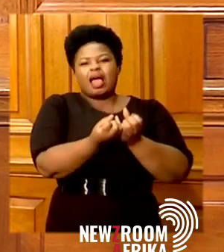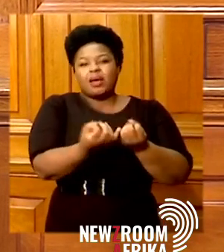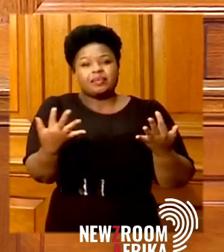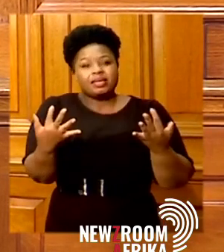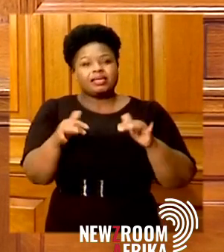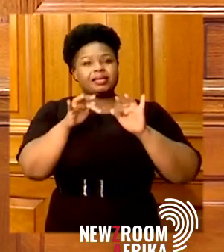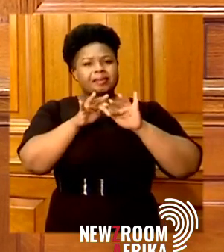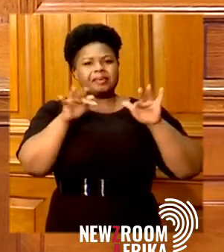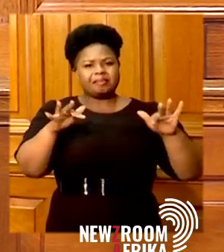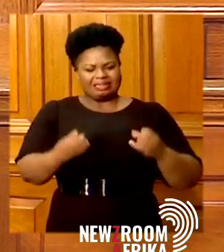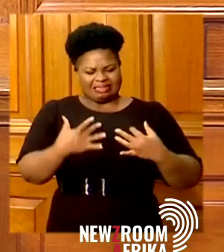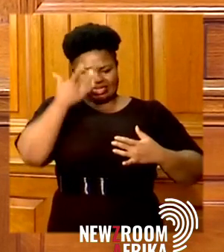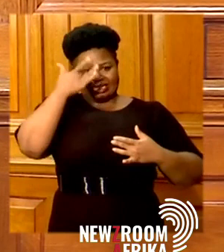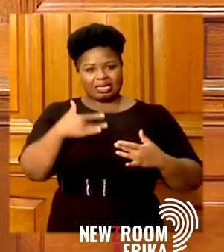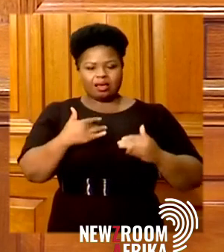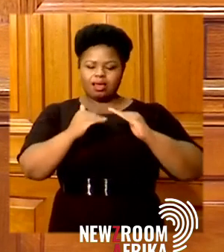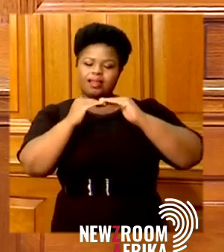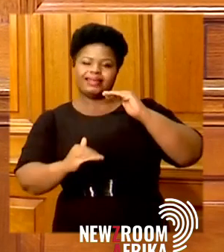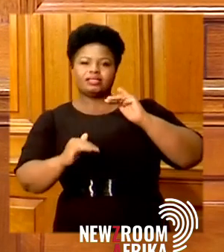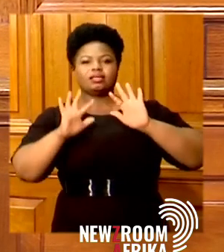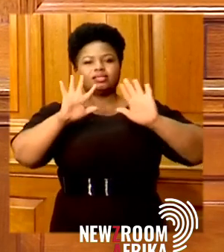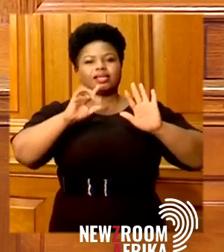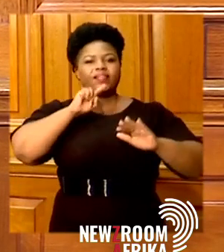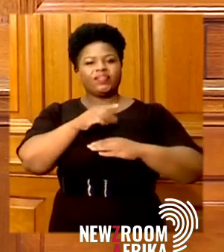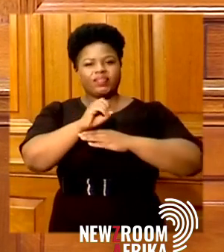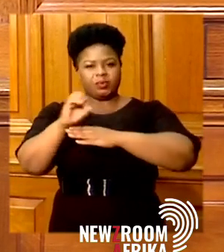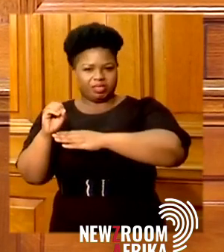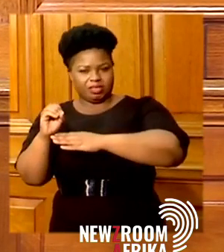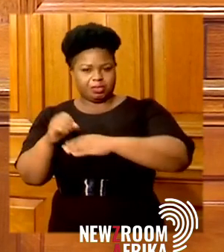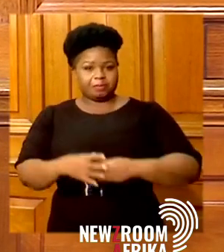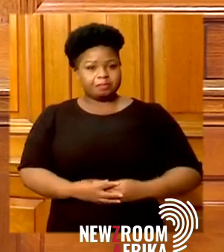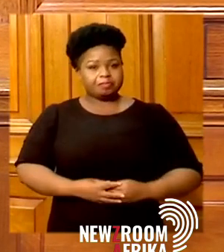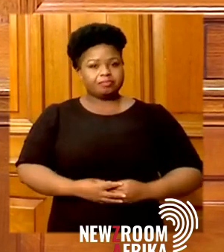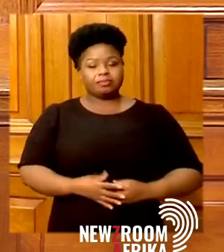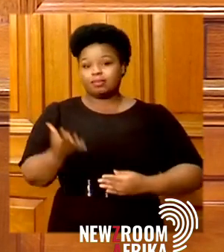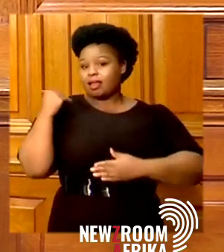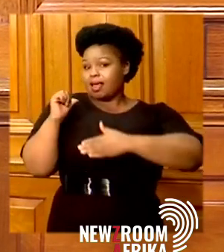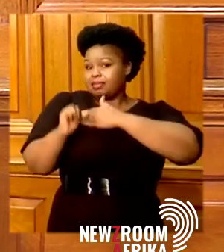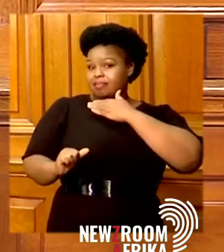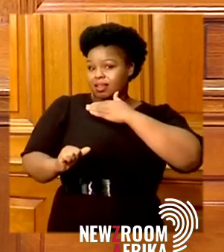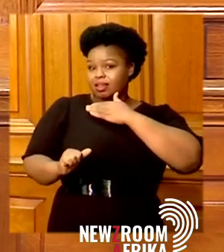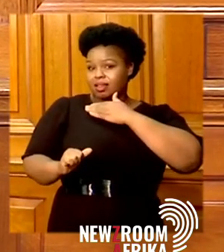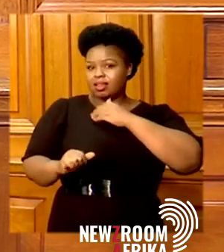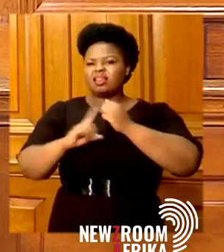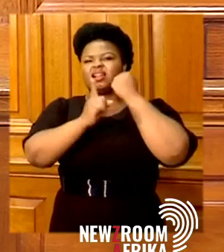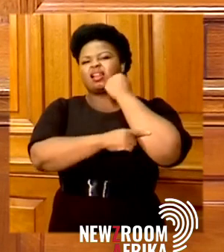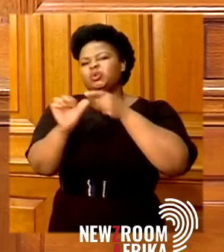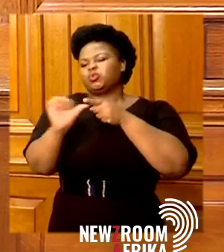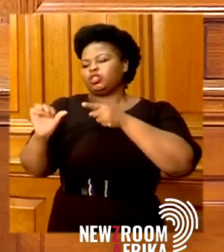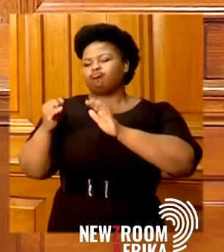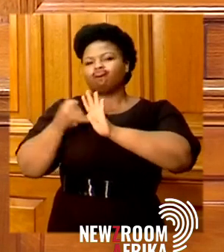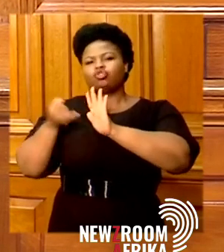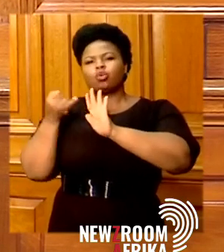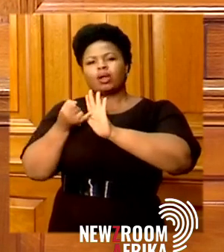10,000 new infections. A month ago, in the last week of January, the country